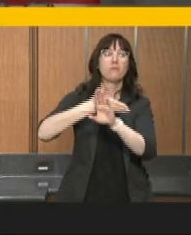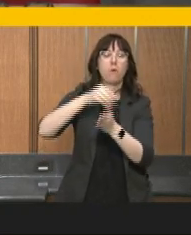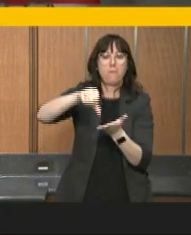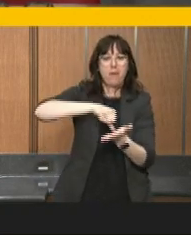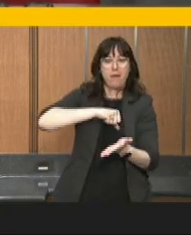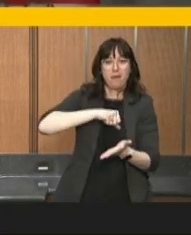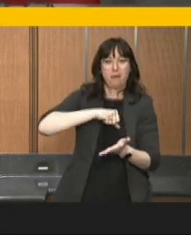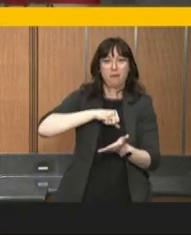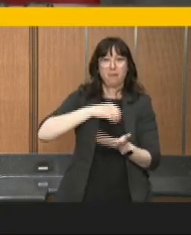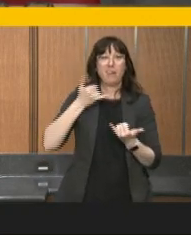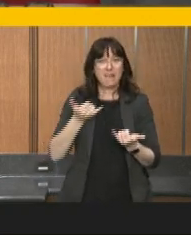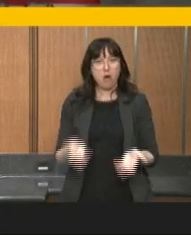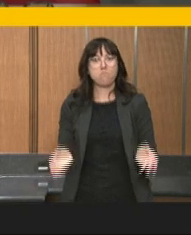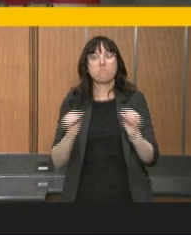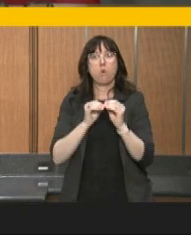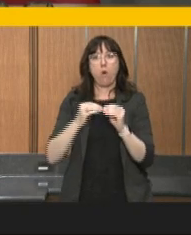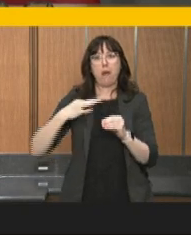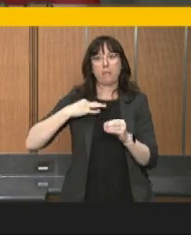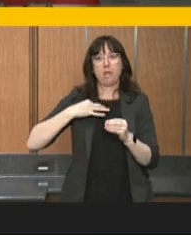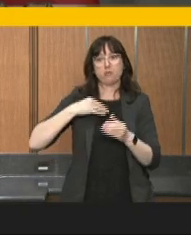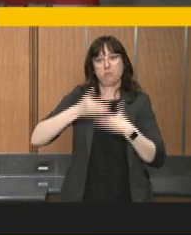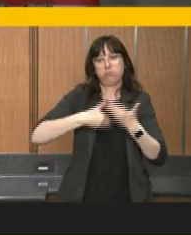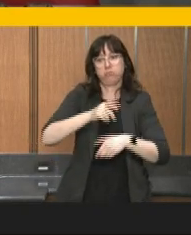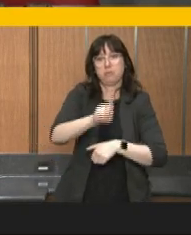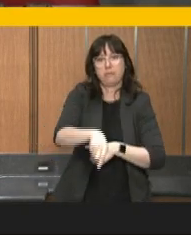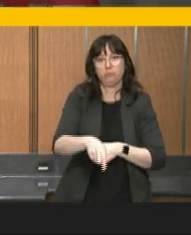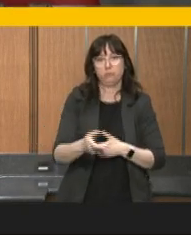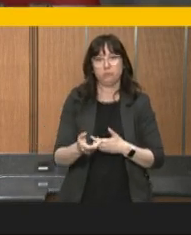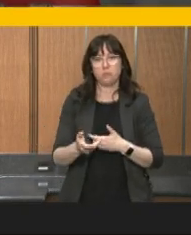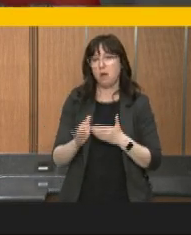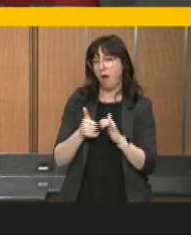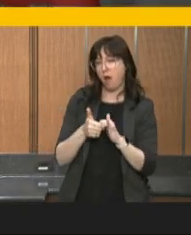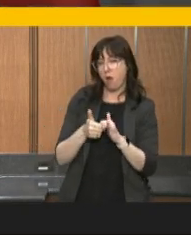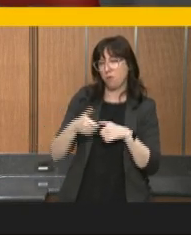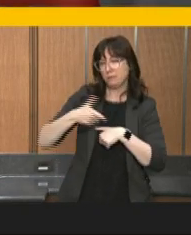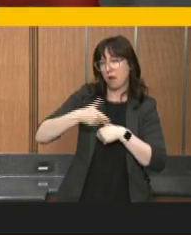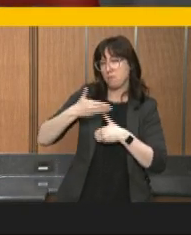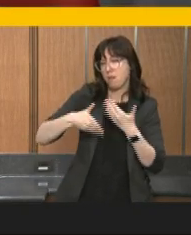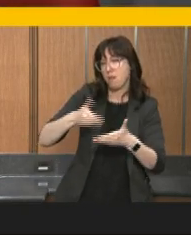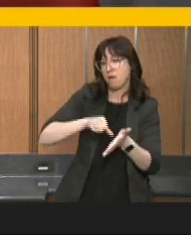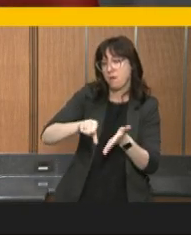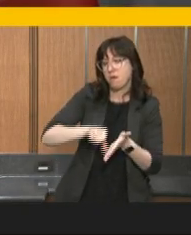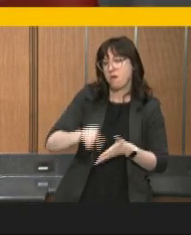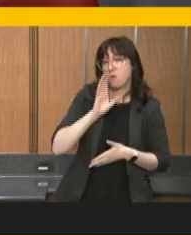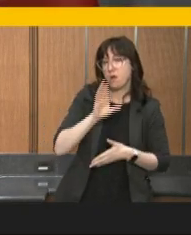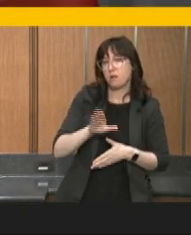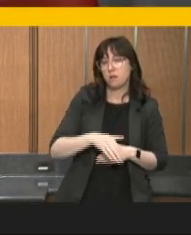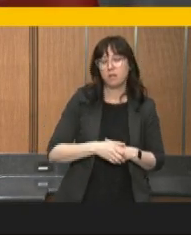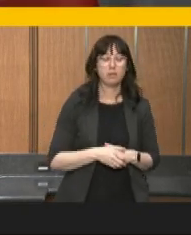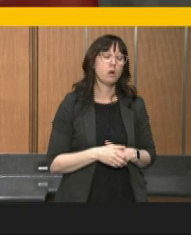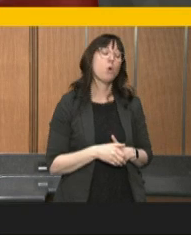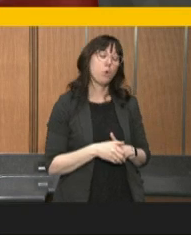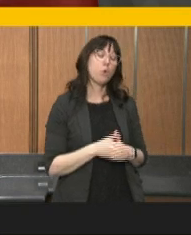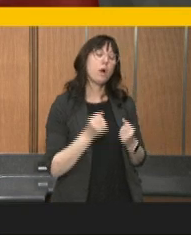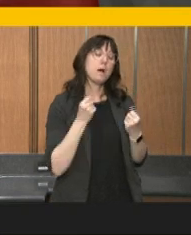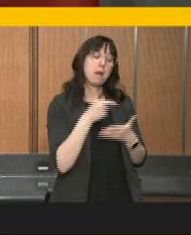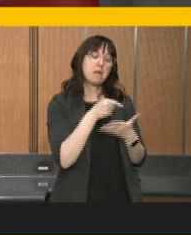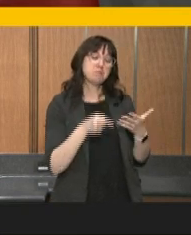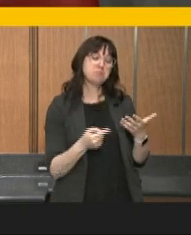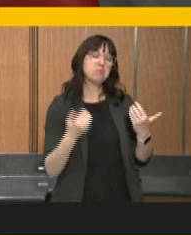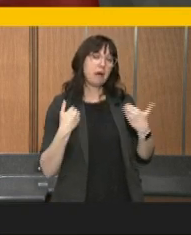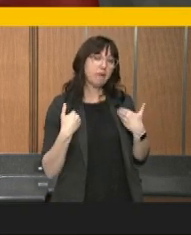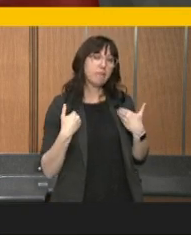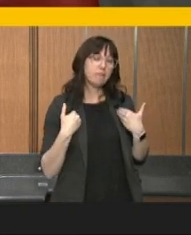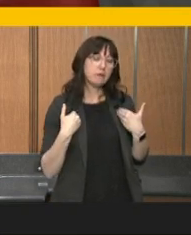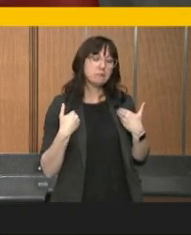So what measures are you taking to ensure that this will be done quickly? Answer. There are a number of measures.